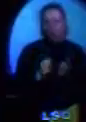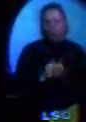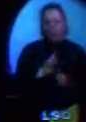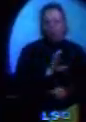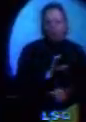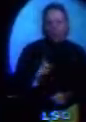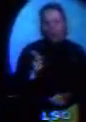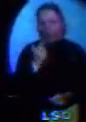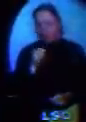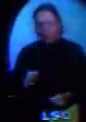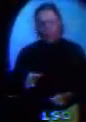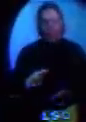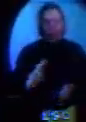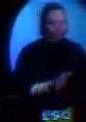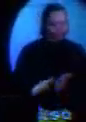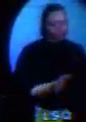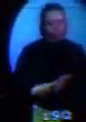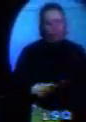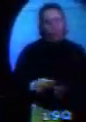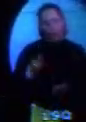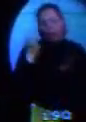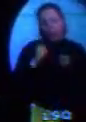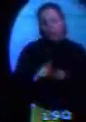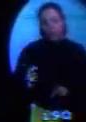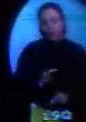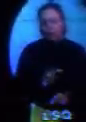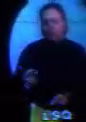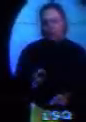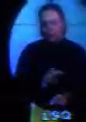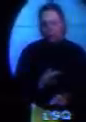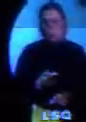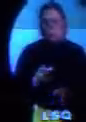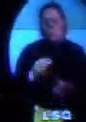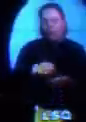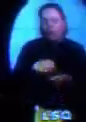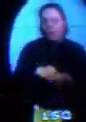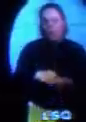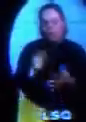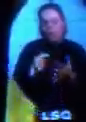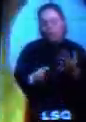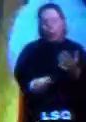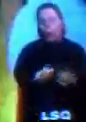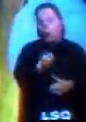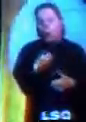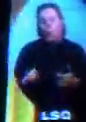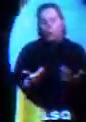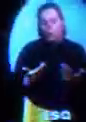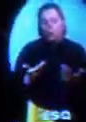Conservative Liberal deal that keeps our troops in harm's way for 3 more years?